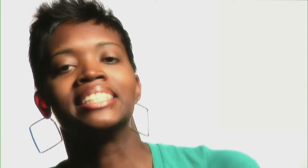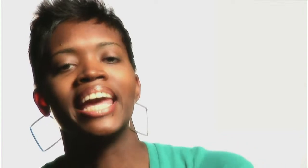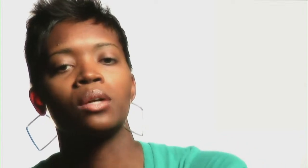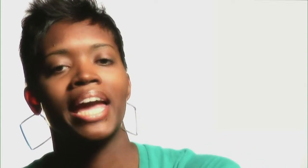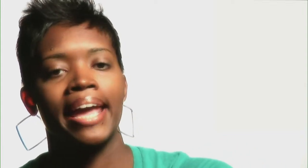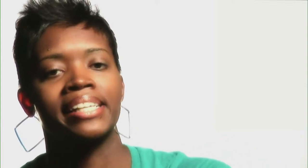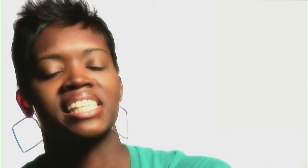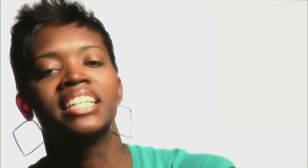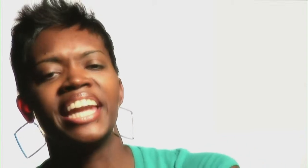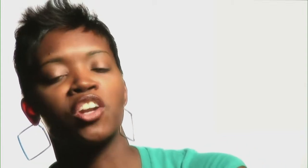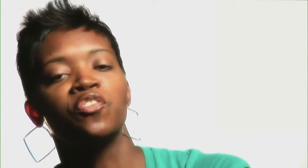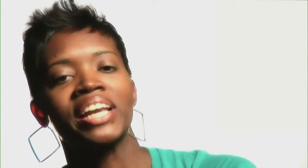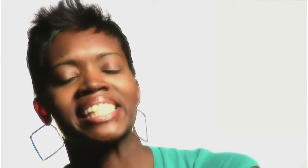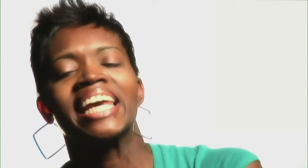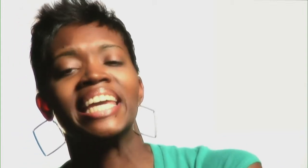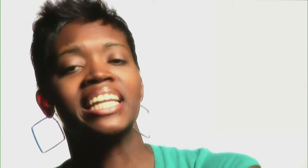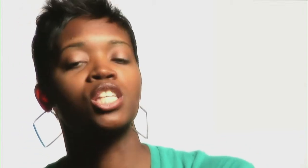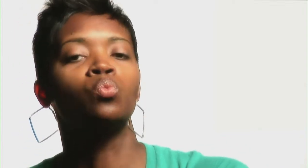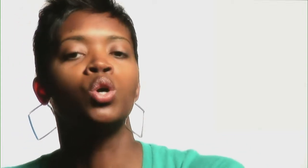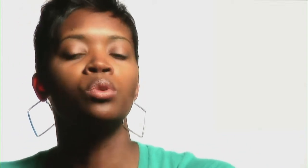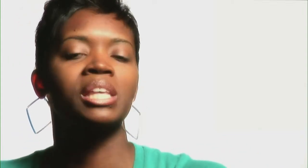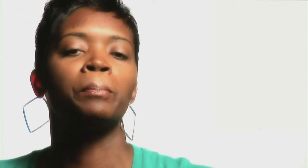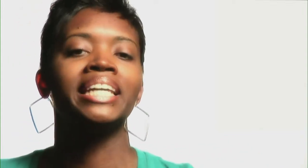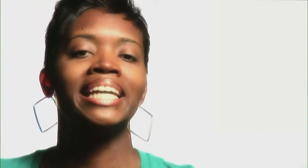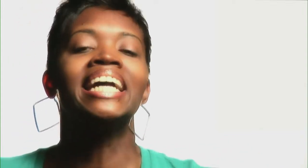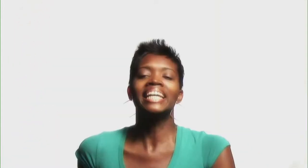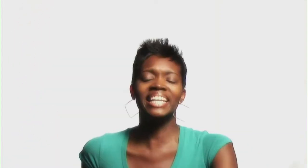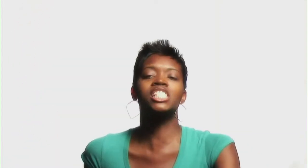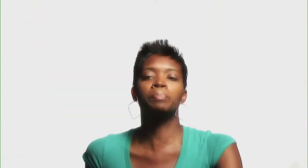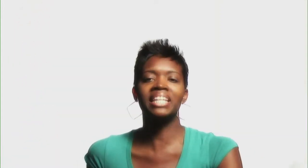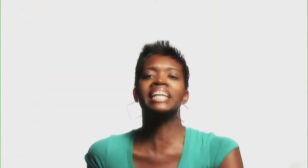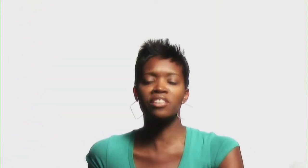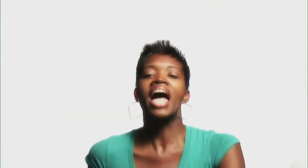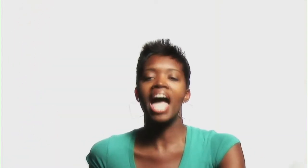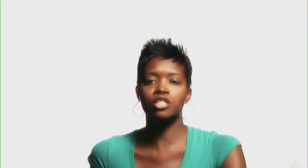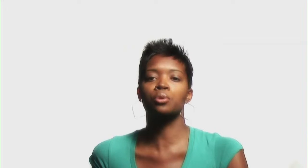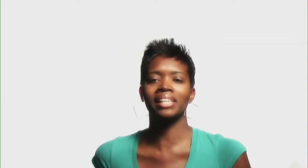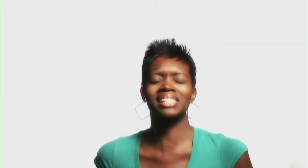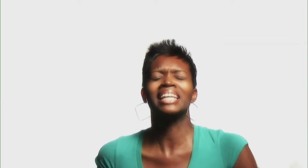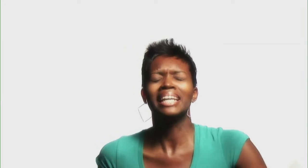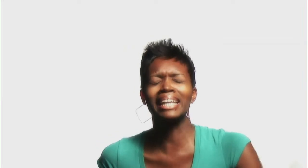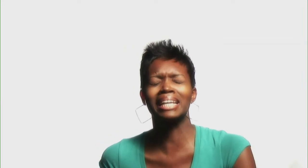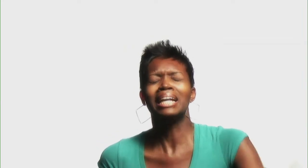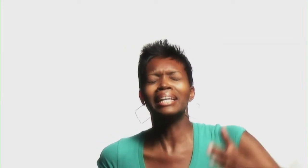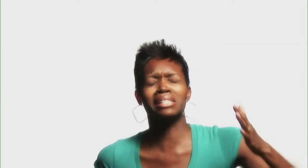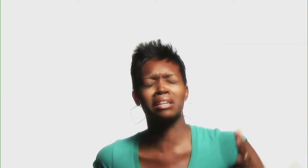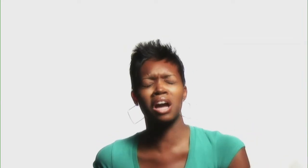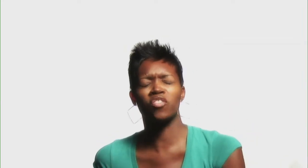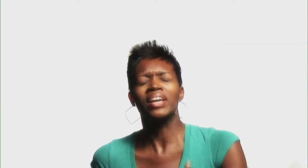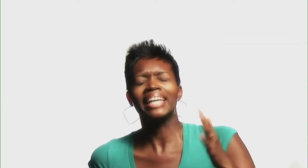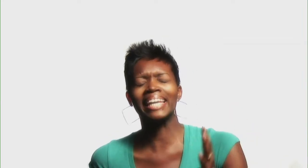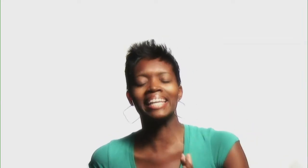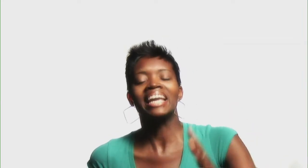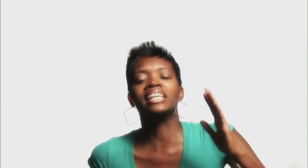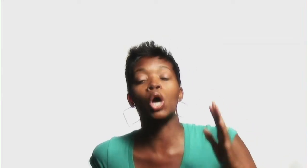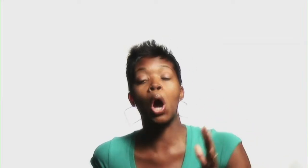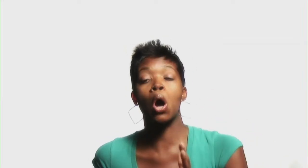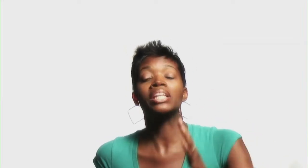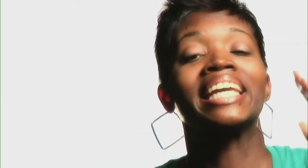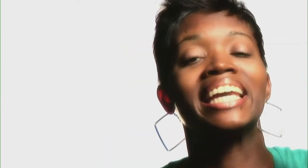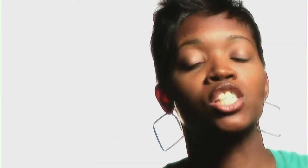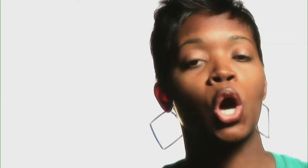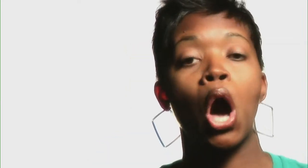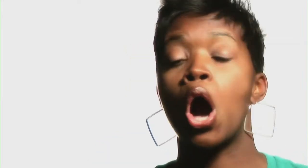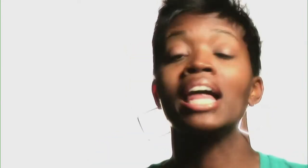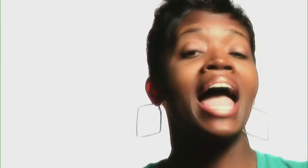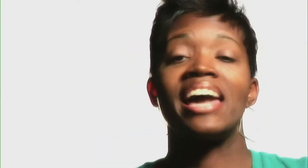side, nailed hands, nailed feet, innocent wounds that bleed. He is believe and trust. He is enough. He is all.